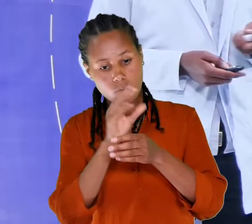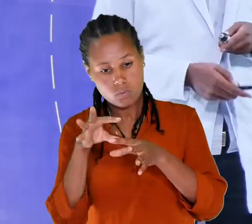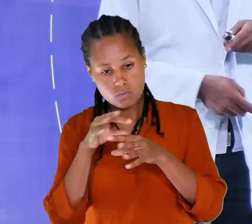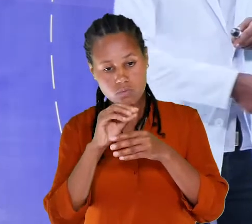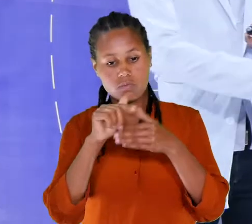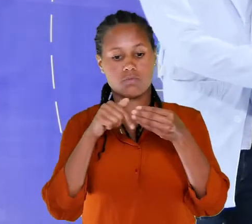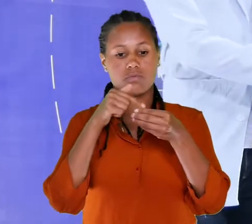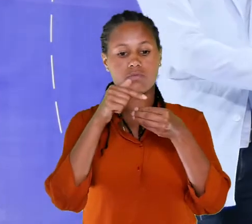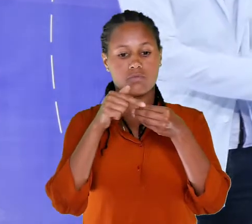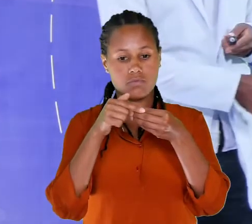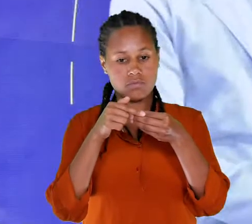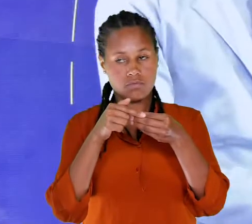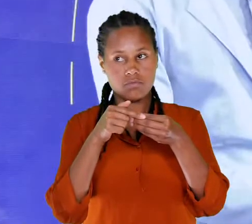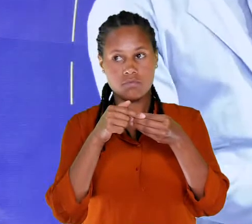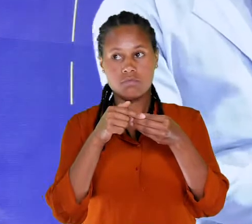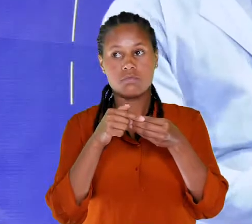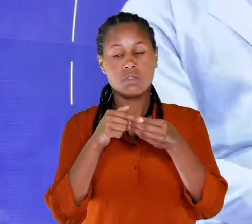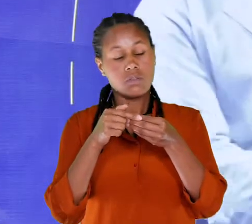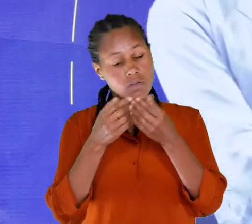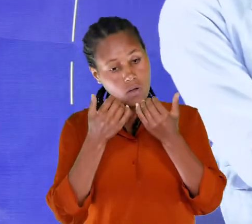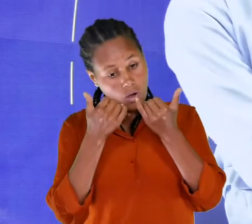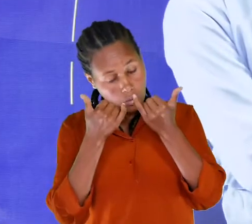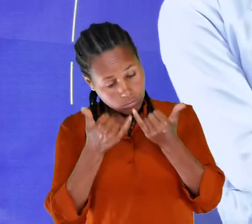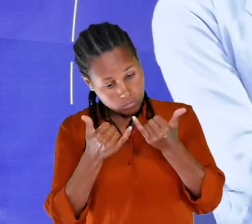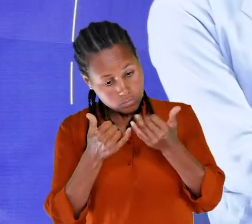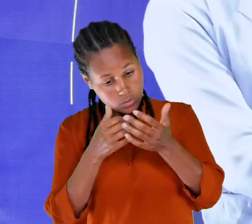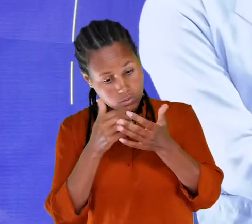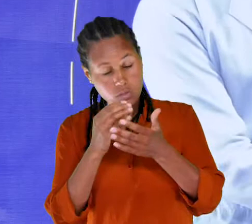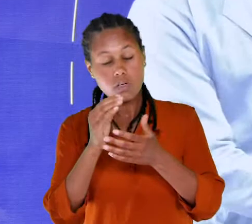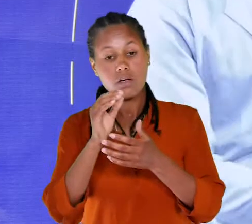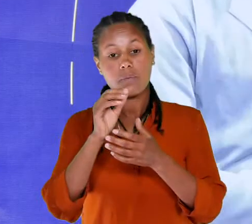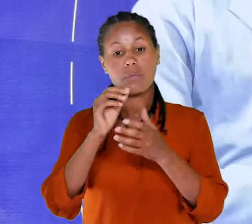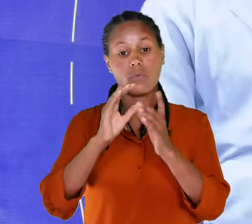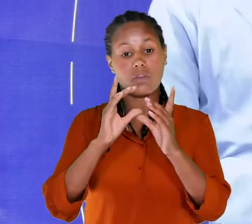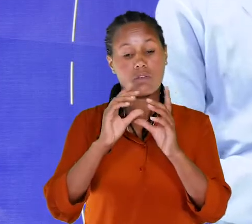So I'm going to teach you grade 3